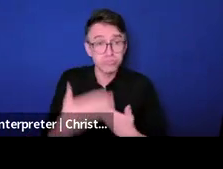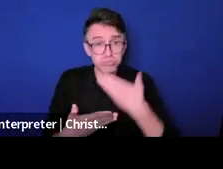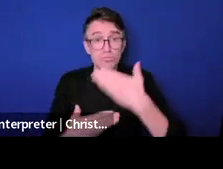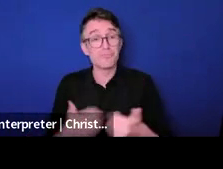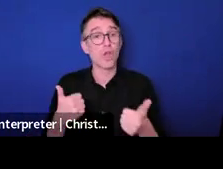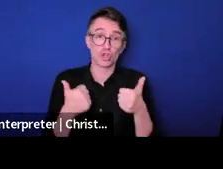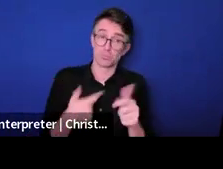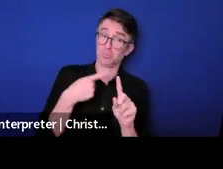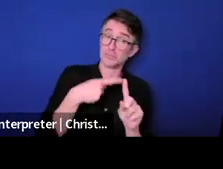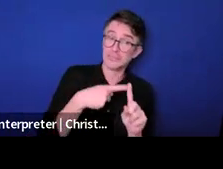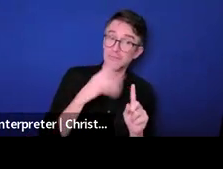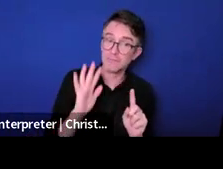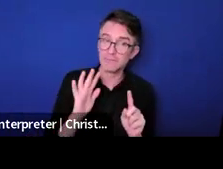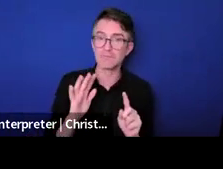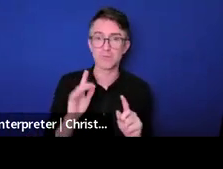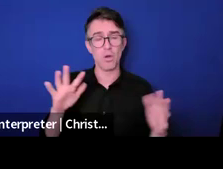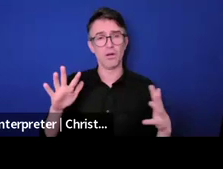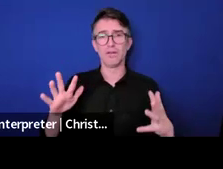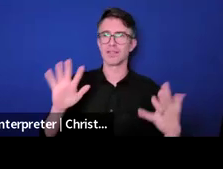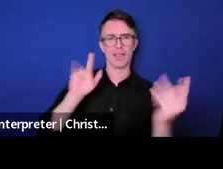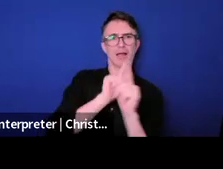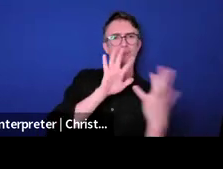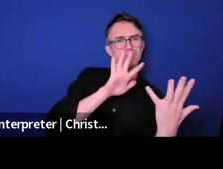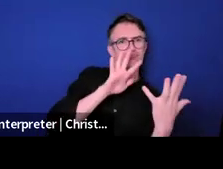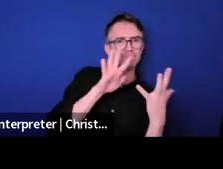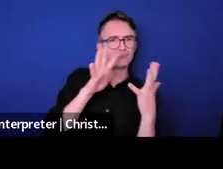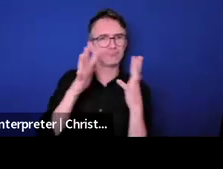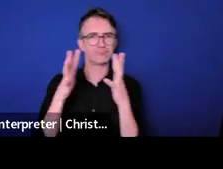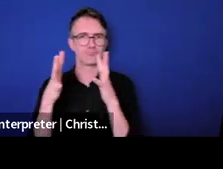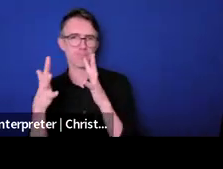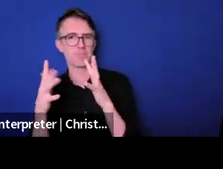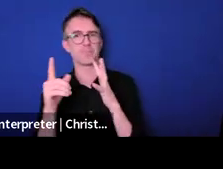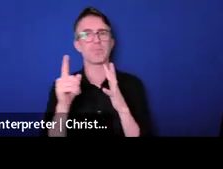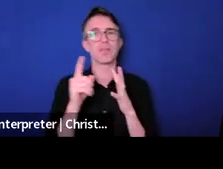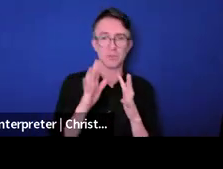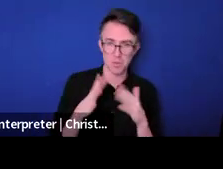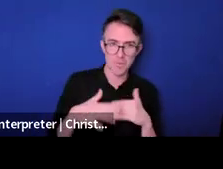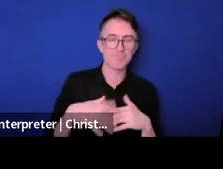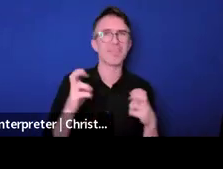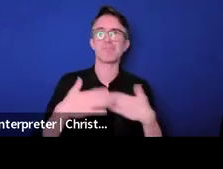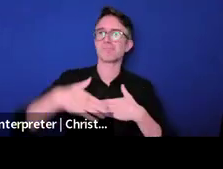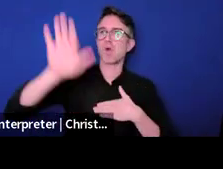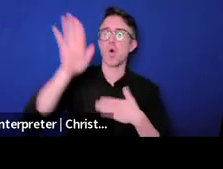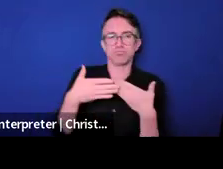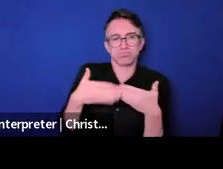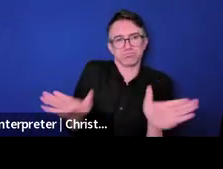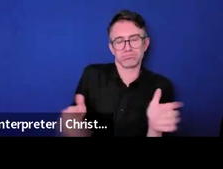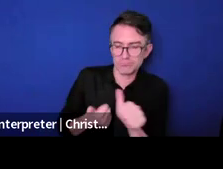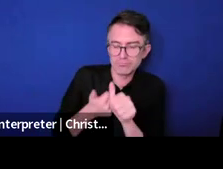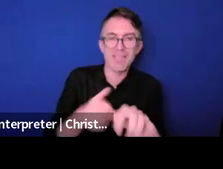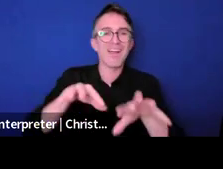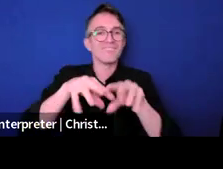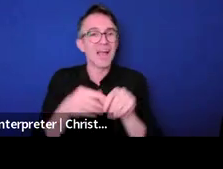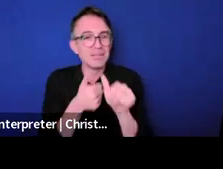from disability to family-friendly policies to deinstitutionalizations and others that in one way or another touch upon